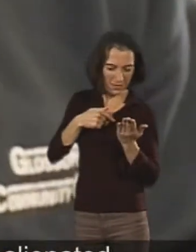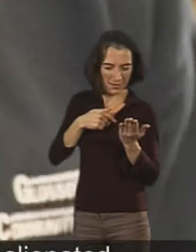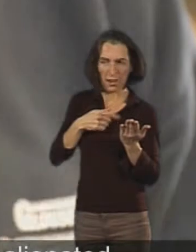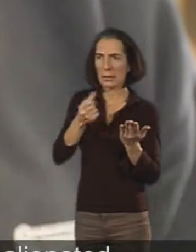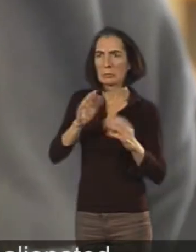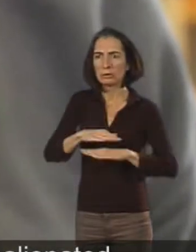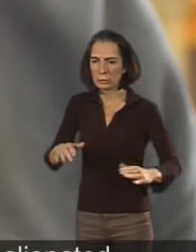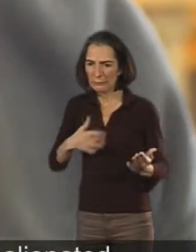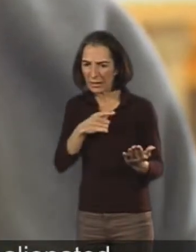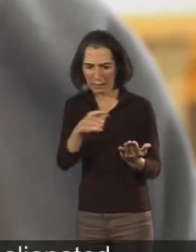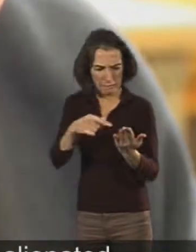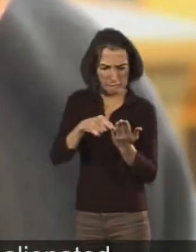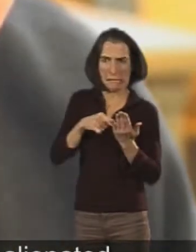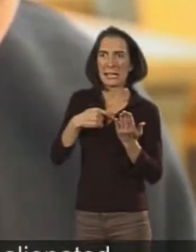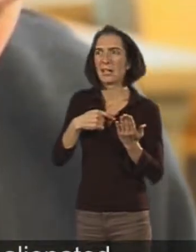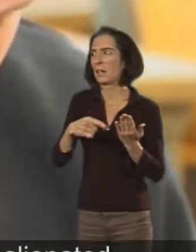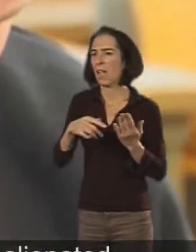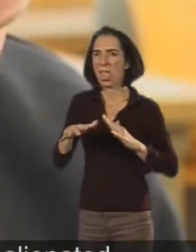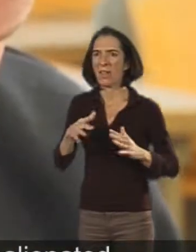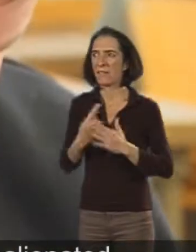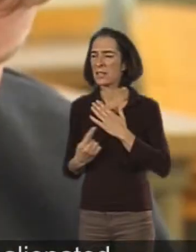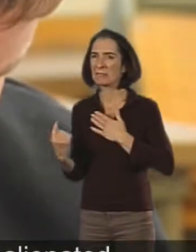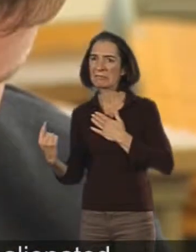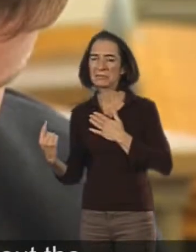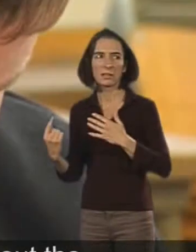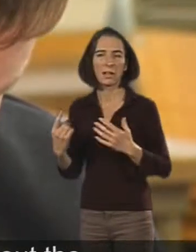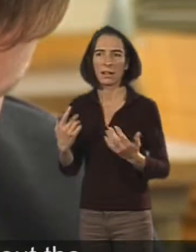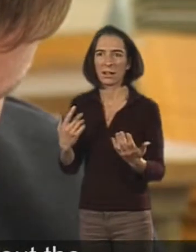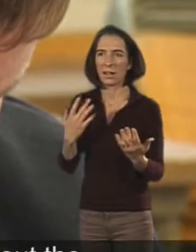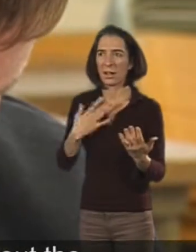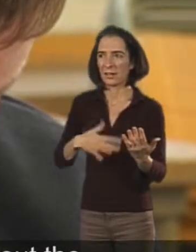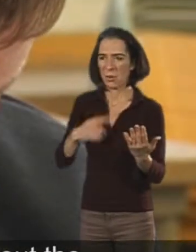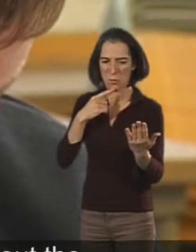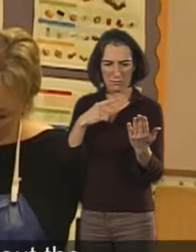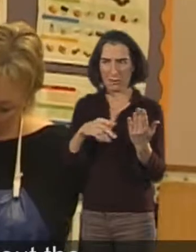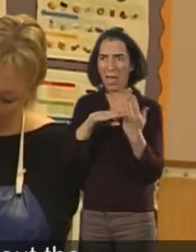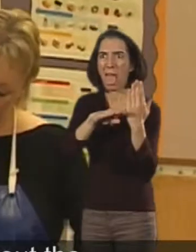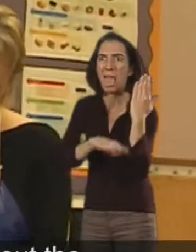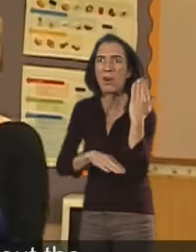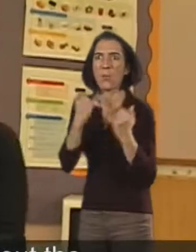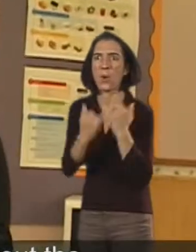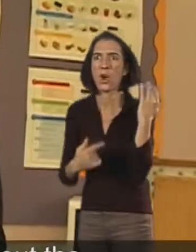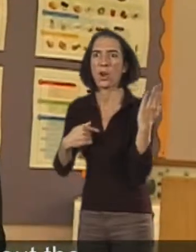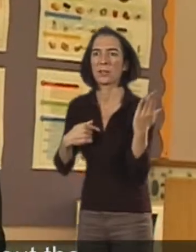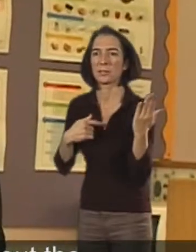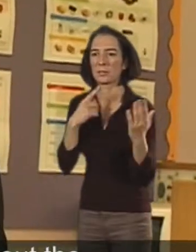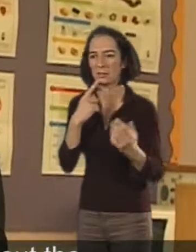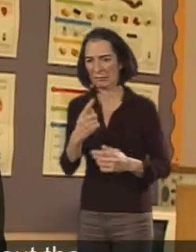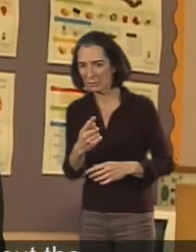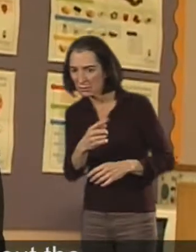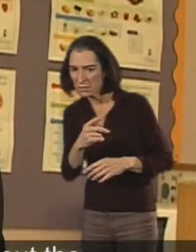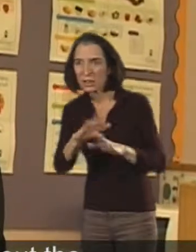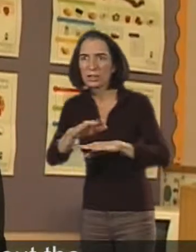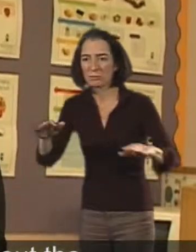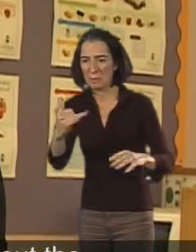feel alienated by it and that they wouldn't want their grades going down, and what do we do about the children who